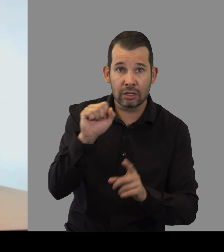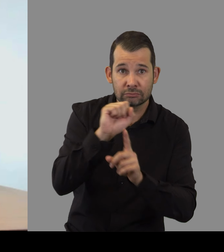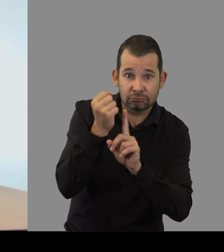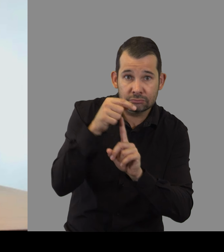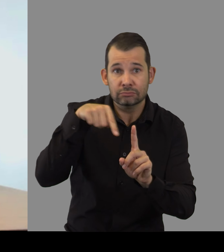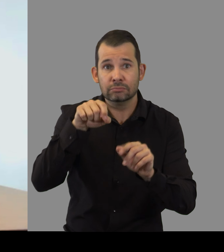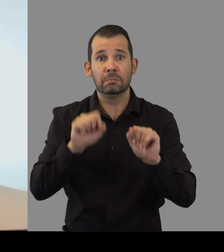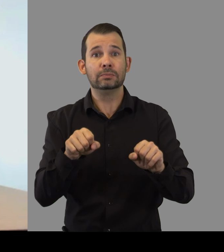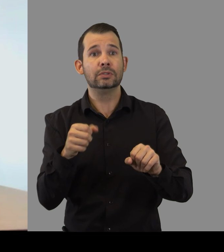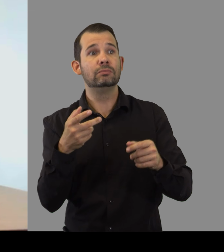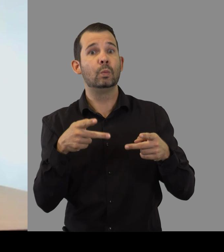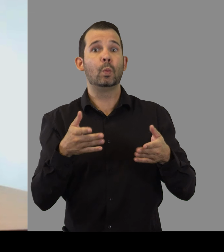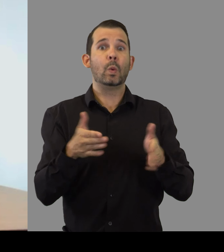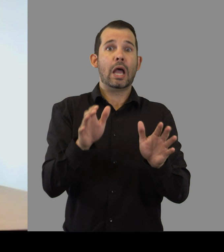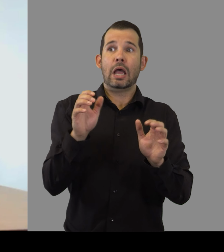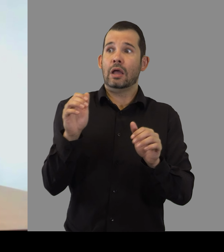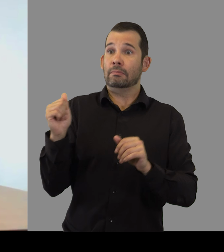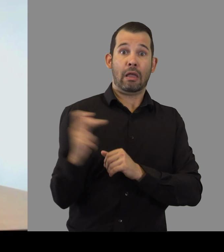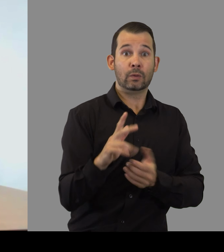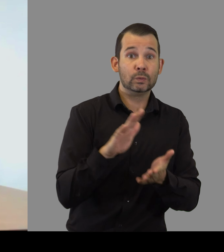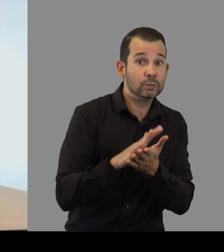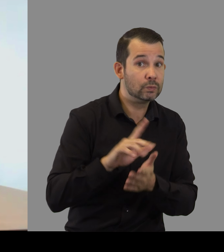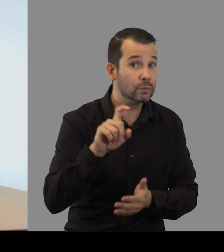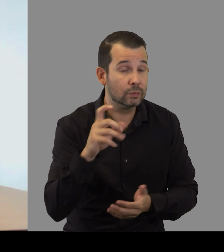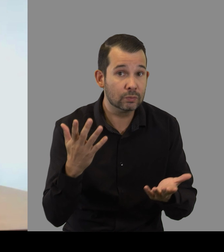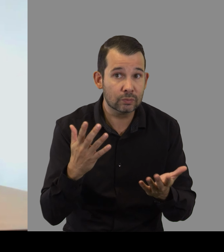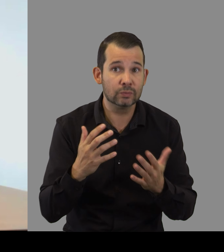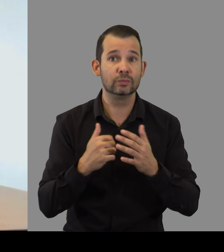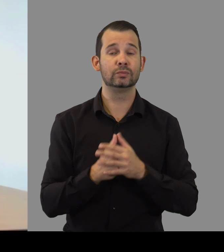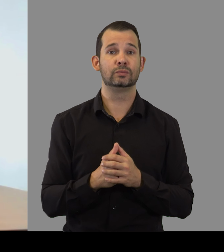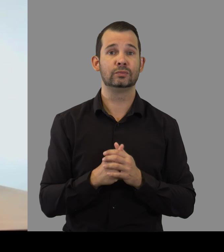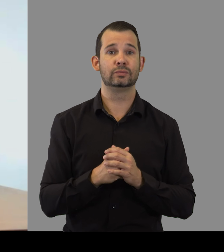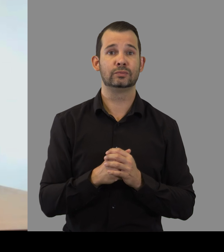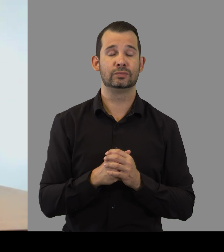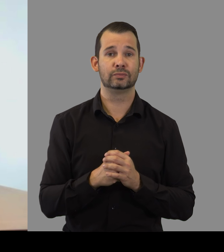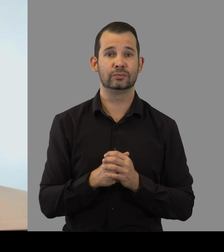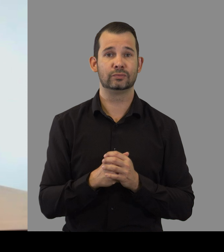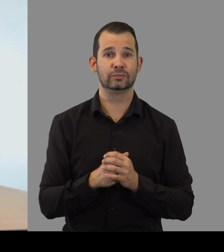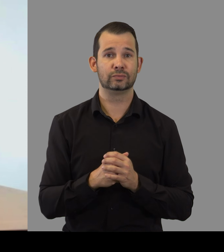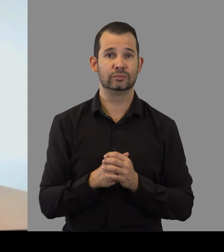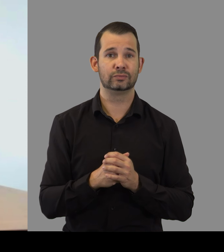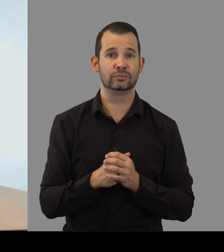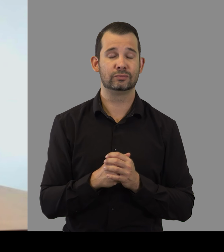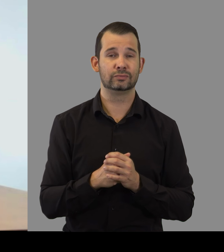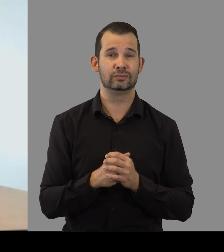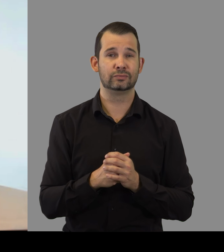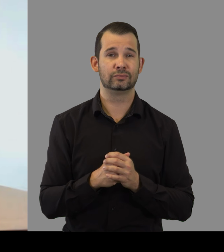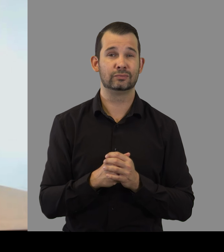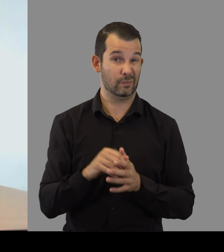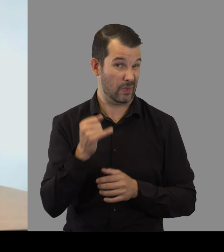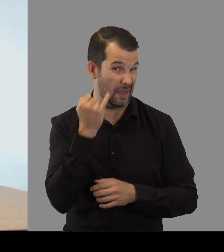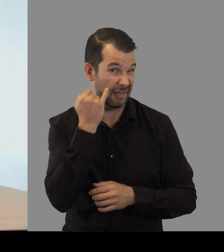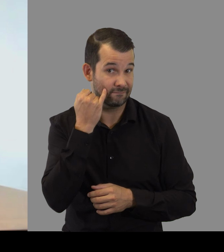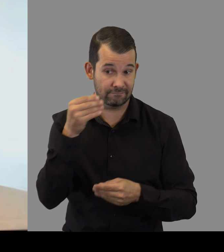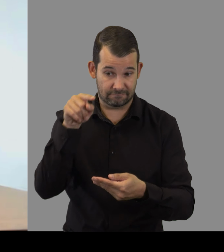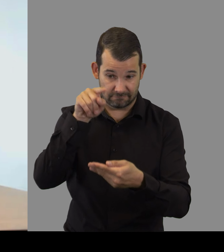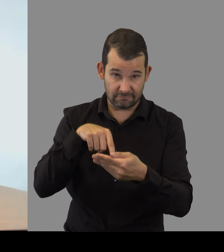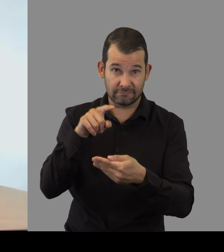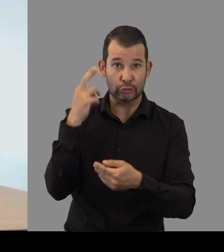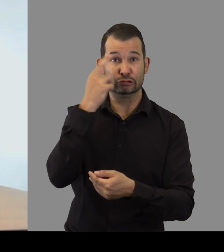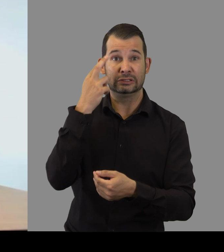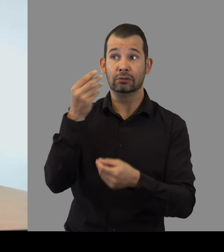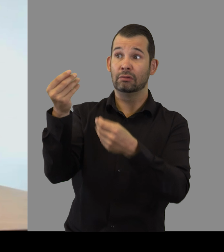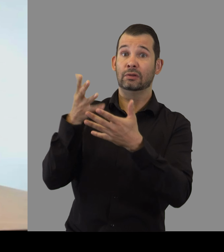at school, and whether there are any conditions required for their return to school. If